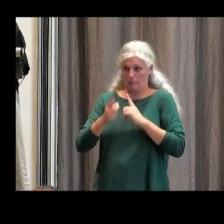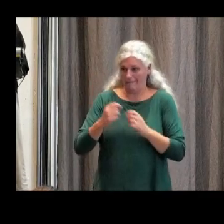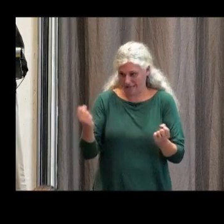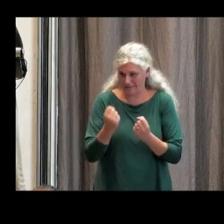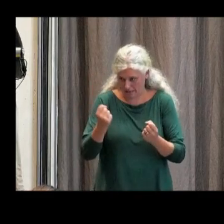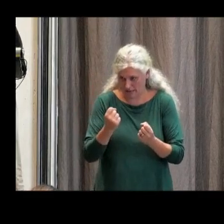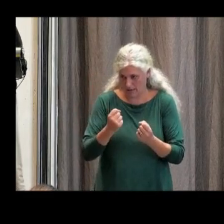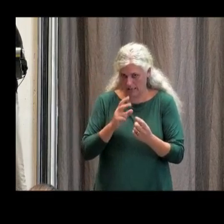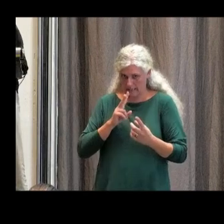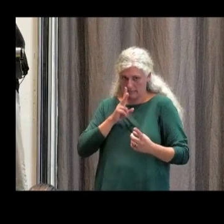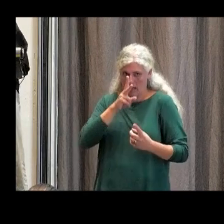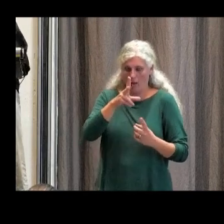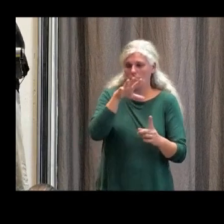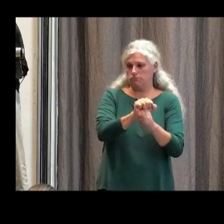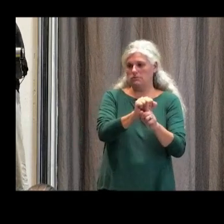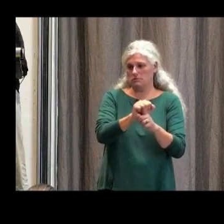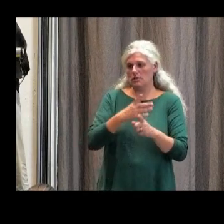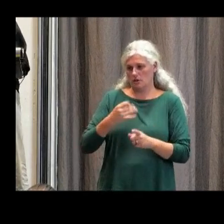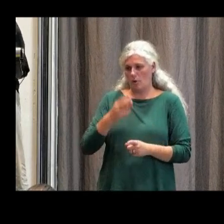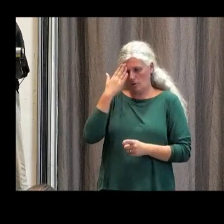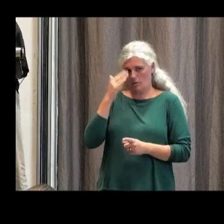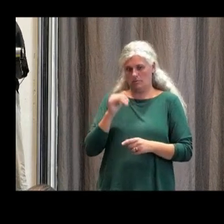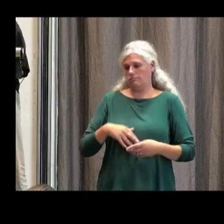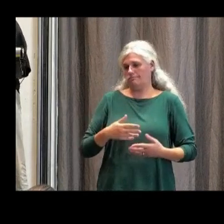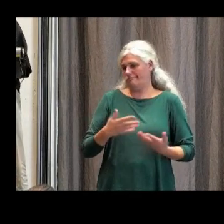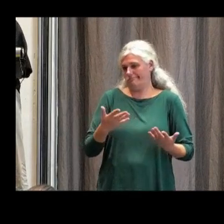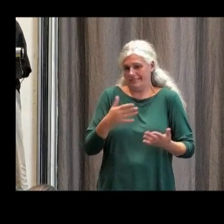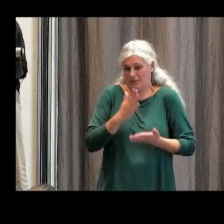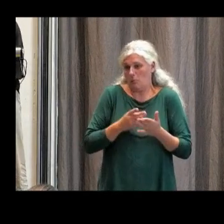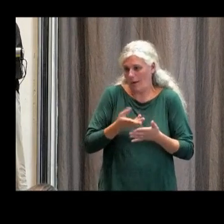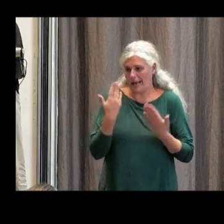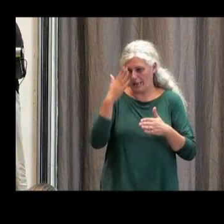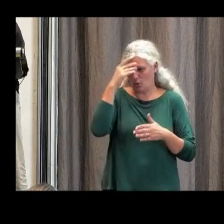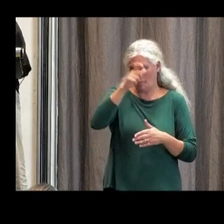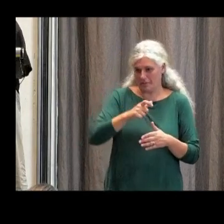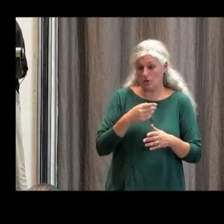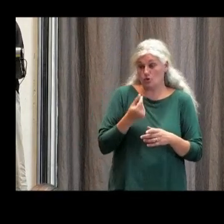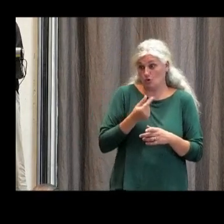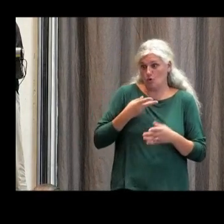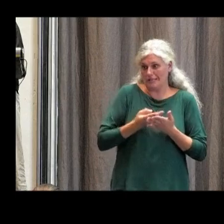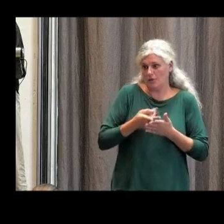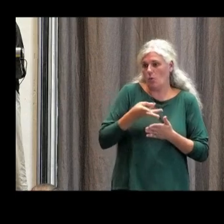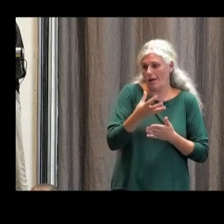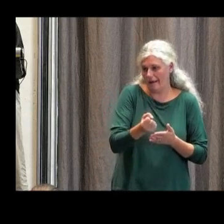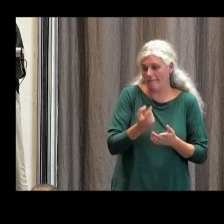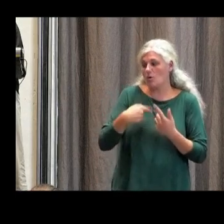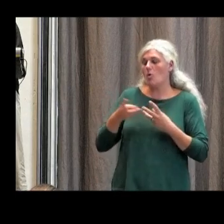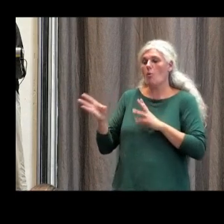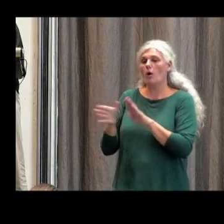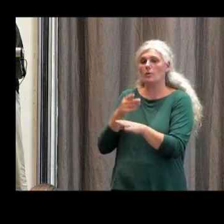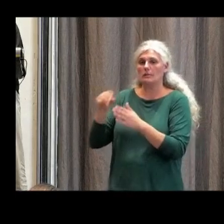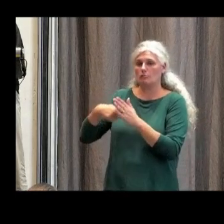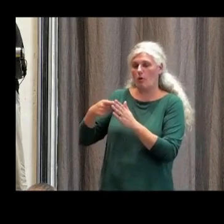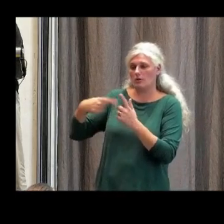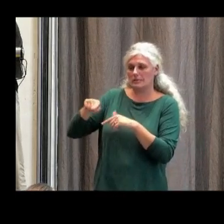around smell. So this then brings us full circle almost. If we can work together with this